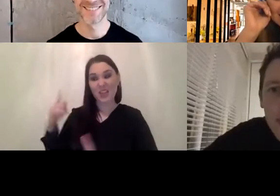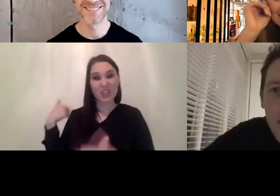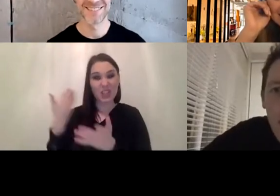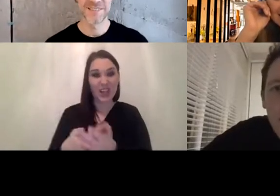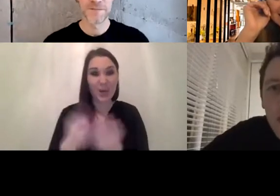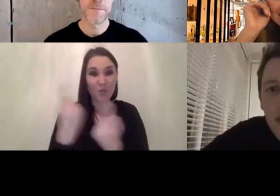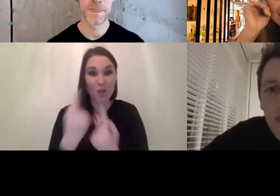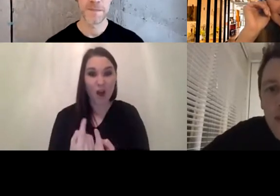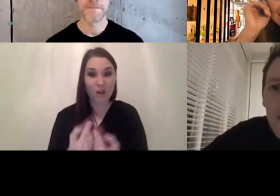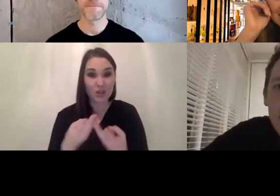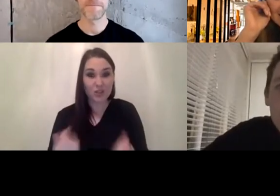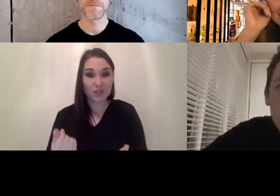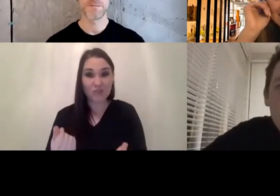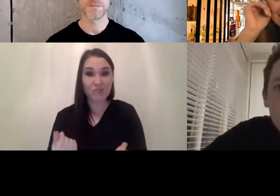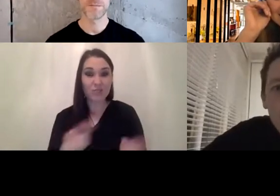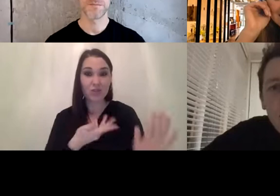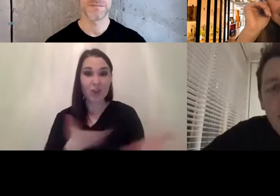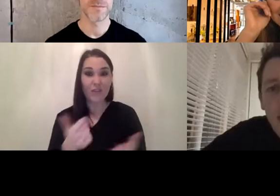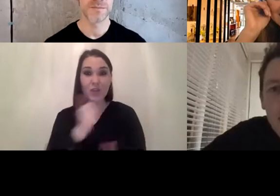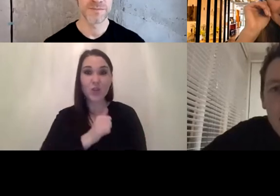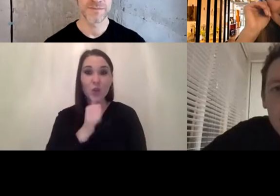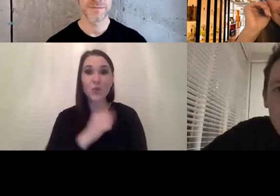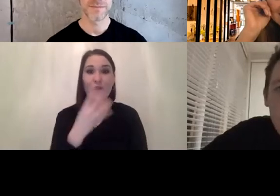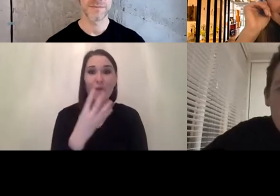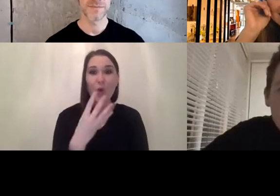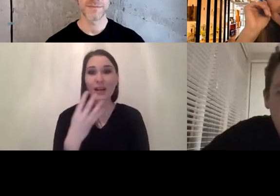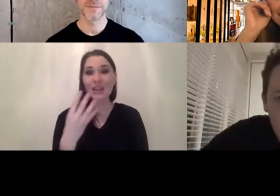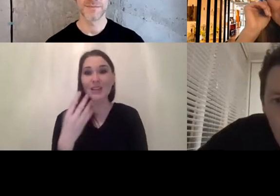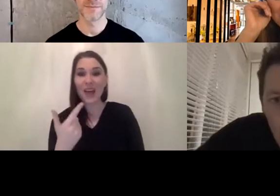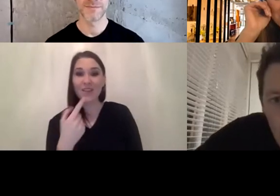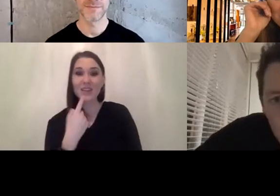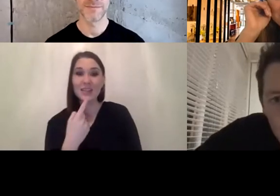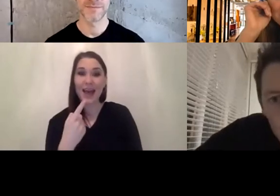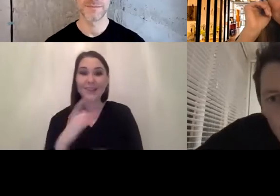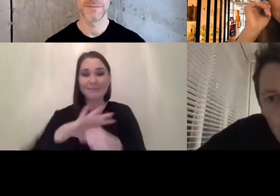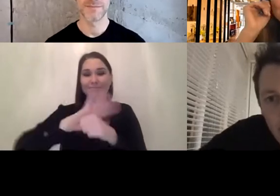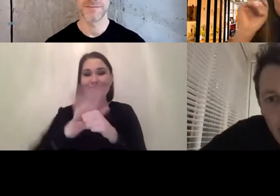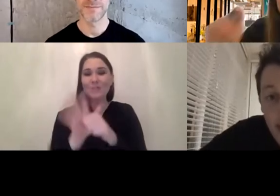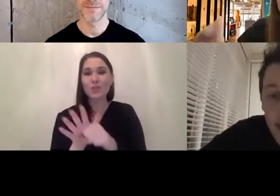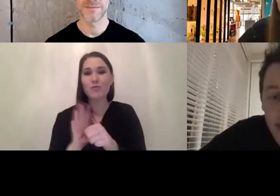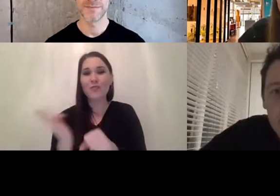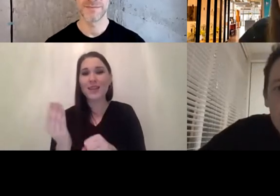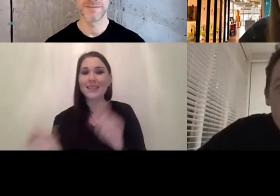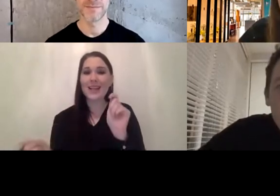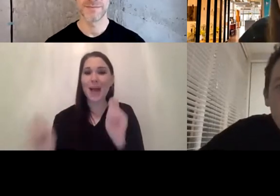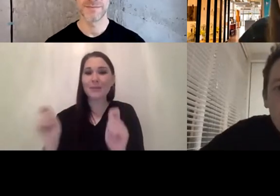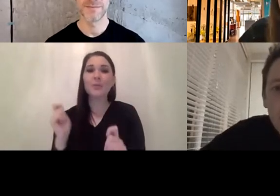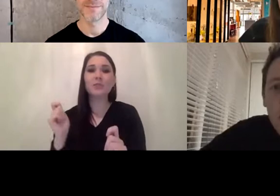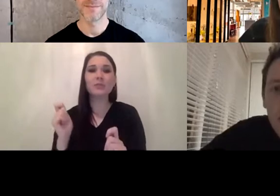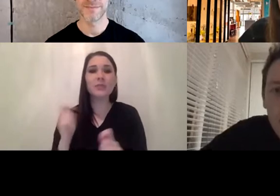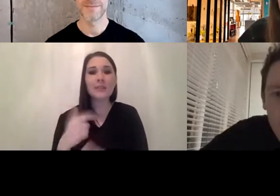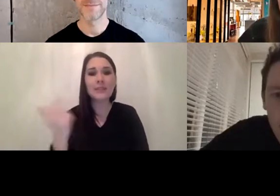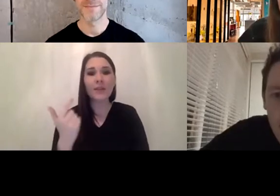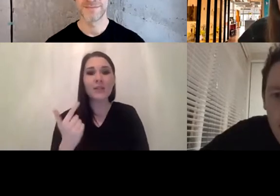use? 47% of you said COVID-19 adoption. So 17% of you said